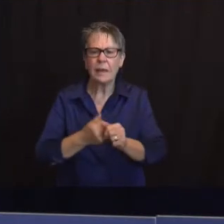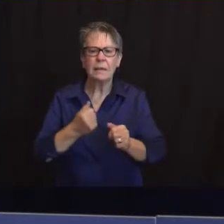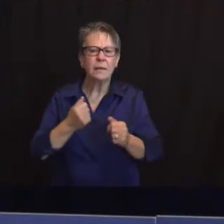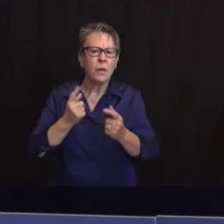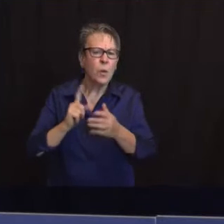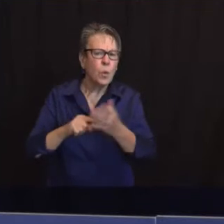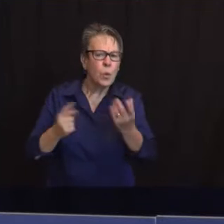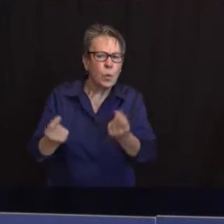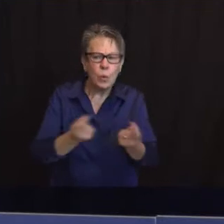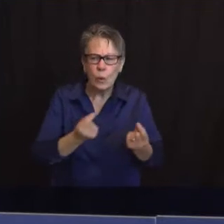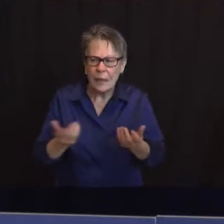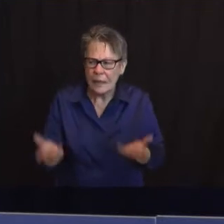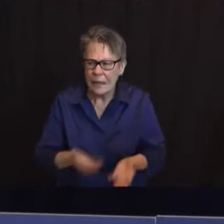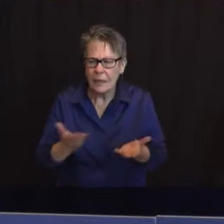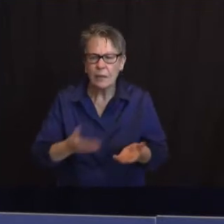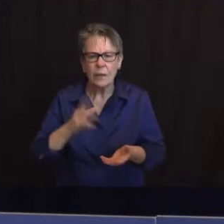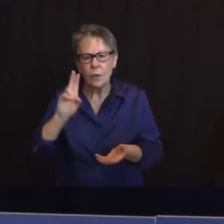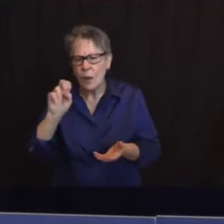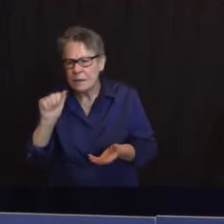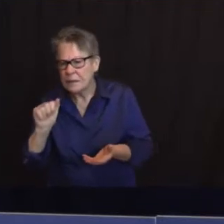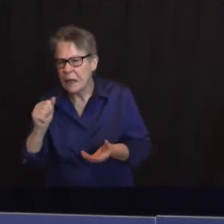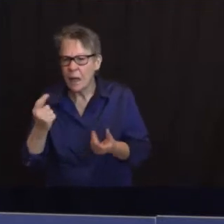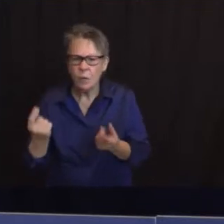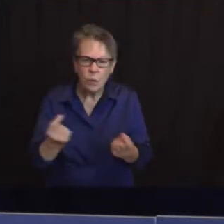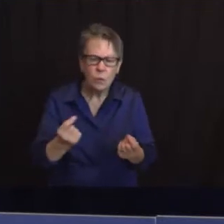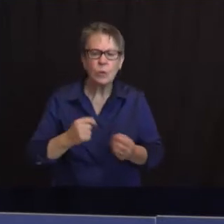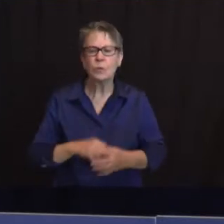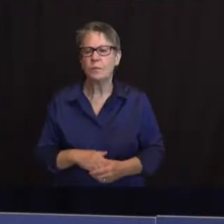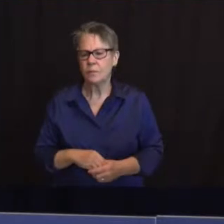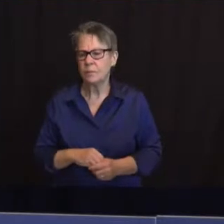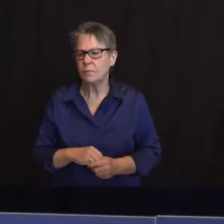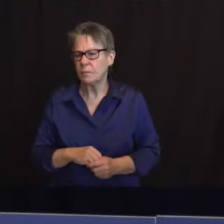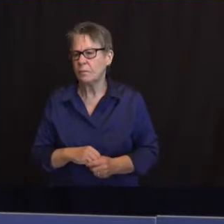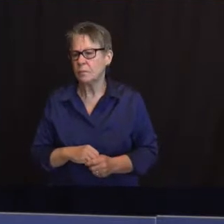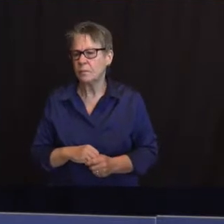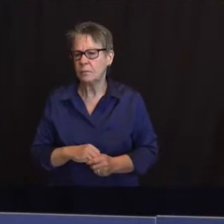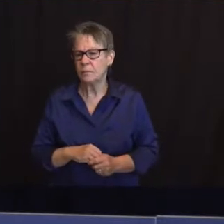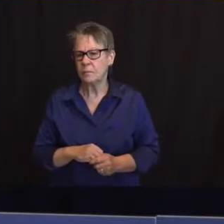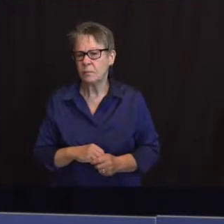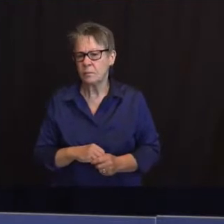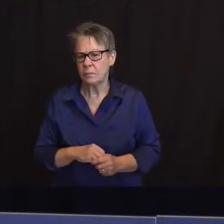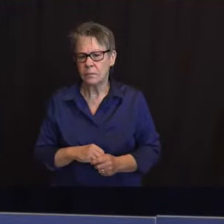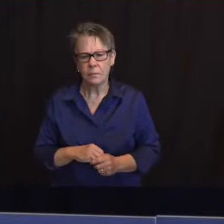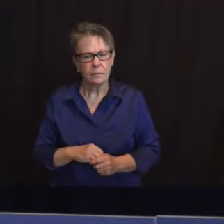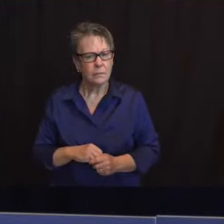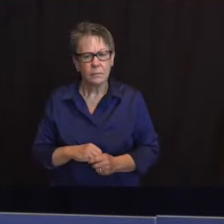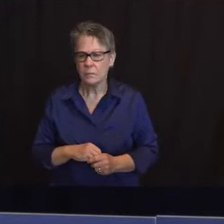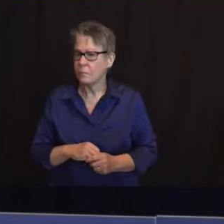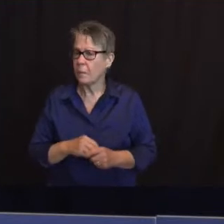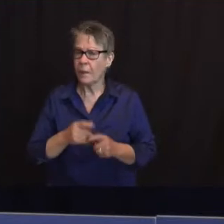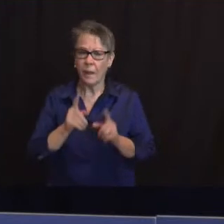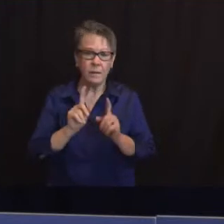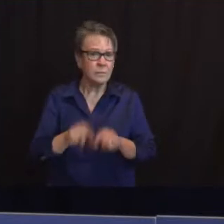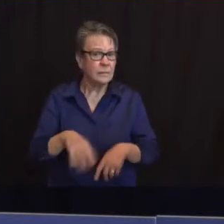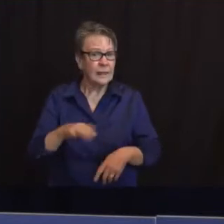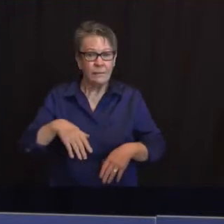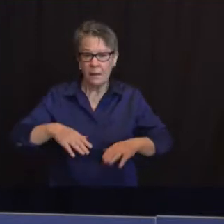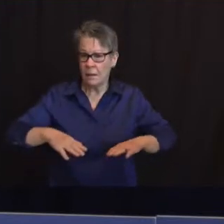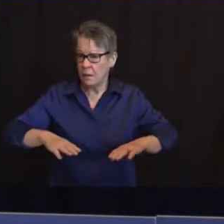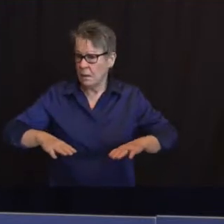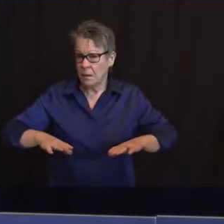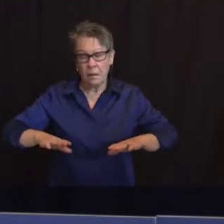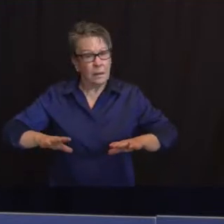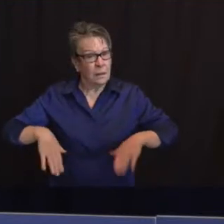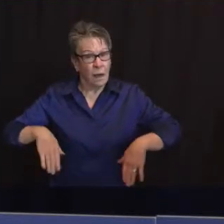The recommendations for unvaccinated individuals have not changed. They should defer travel until fully vaccinated. If they